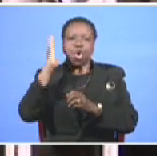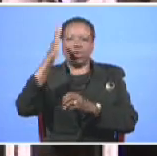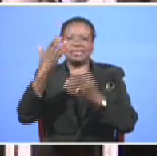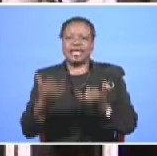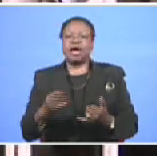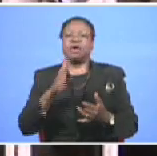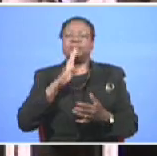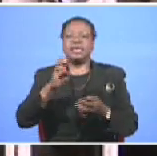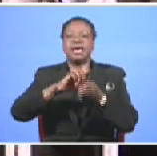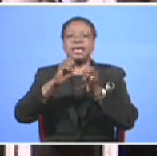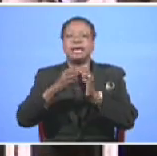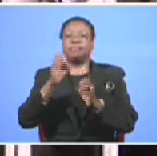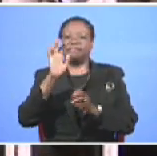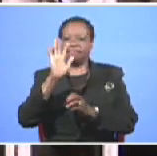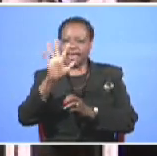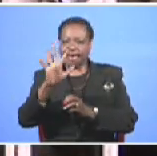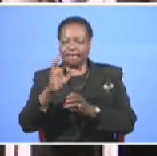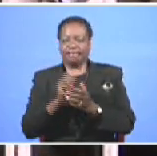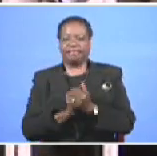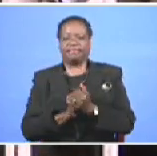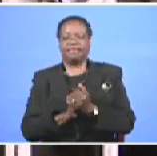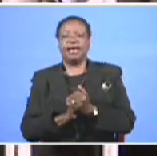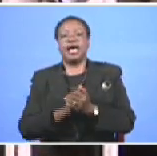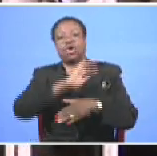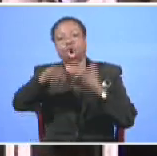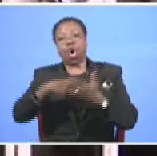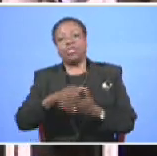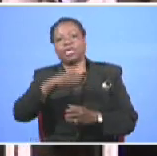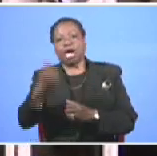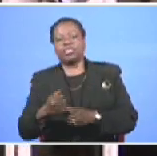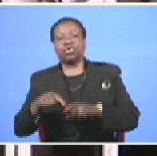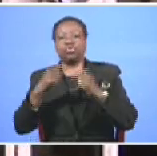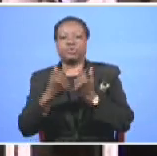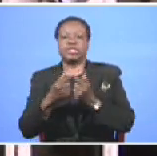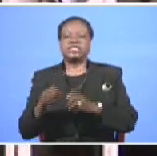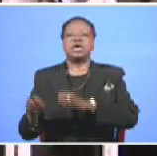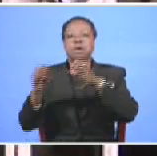just move up one or two slots just to cover for those two groups that will not be here.